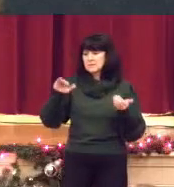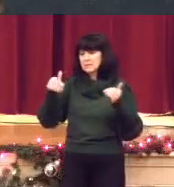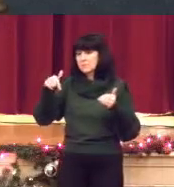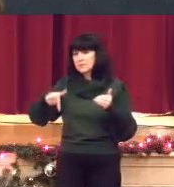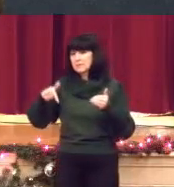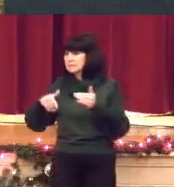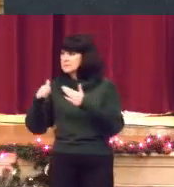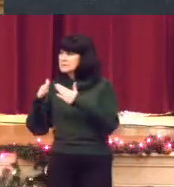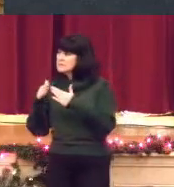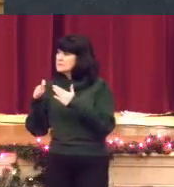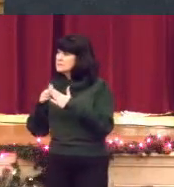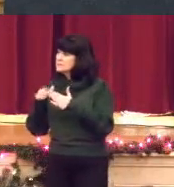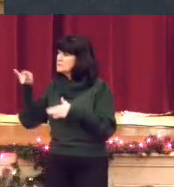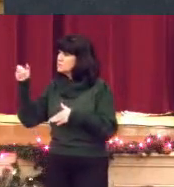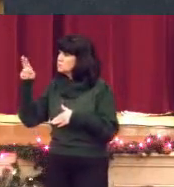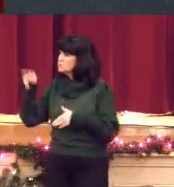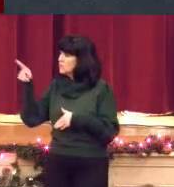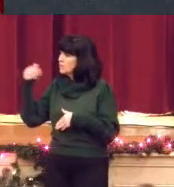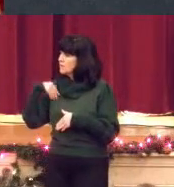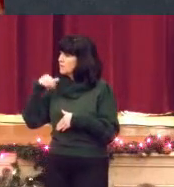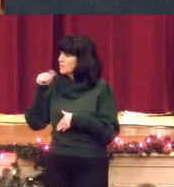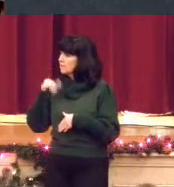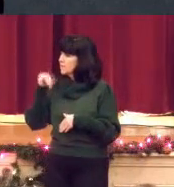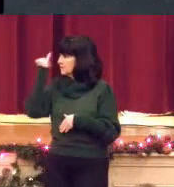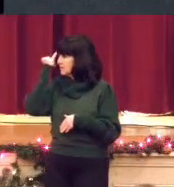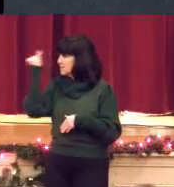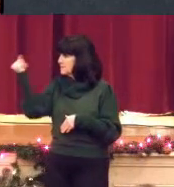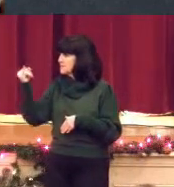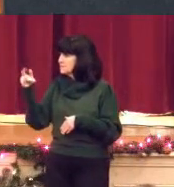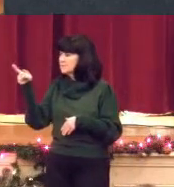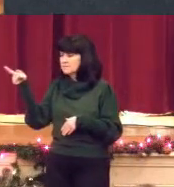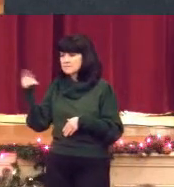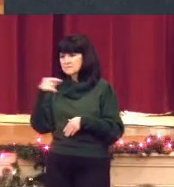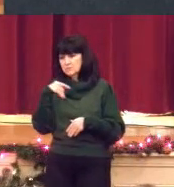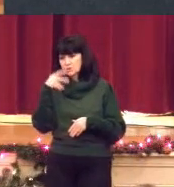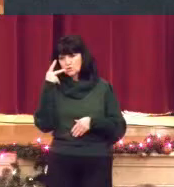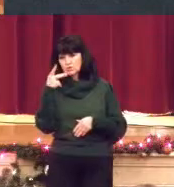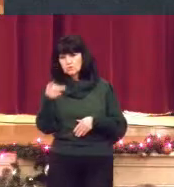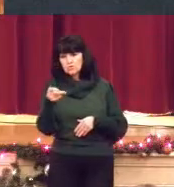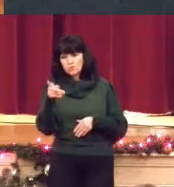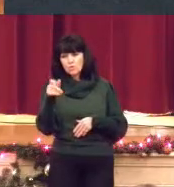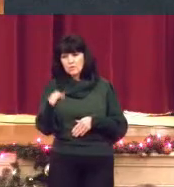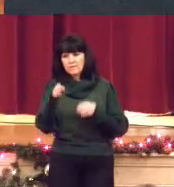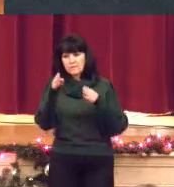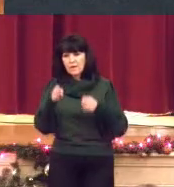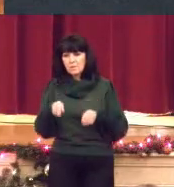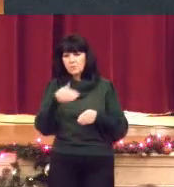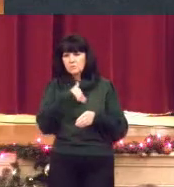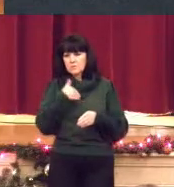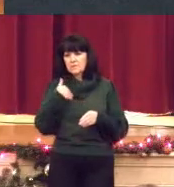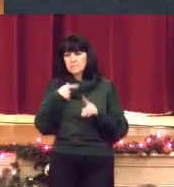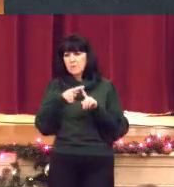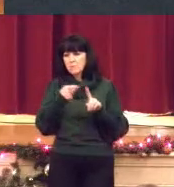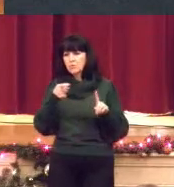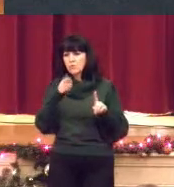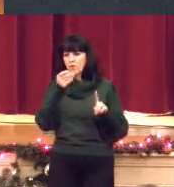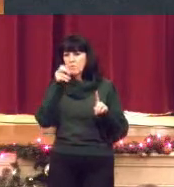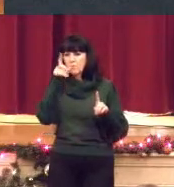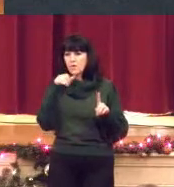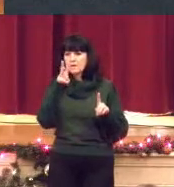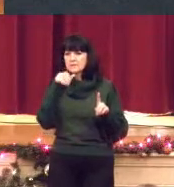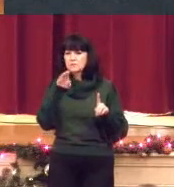any idea? And I think I saw that came from a member of the Brandywine School Board. Is that correct? Yes. Okay,